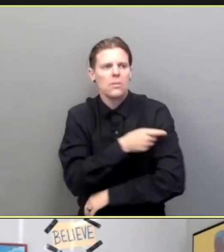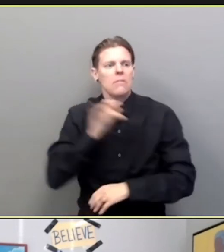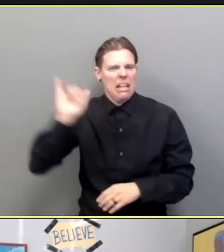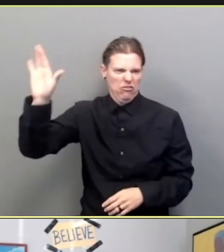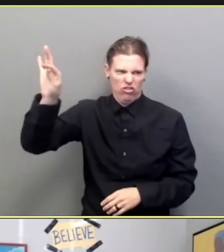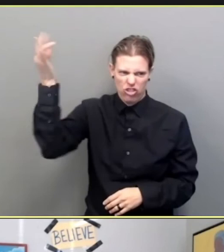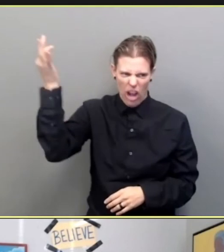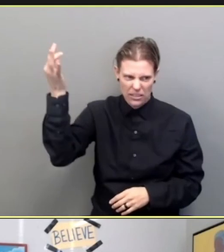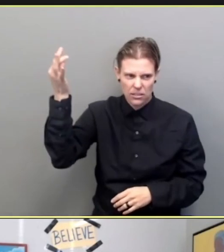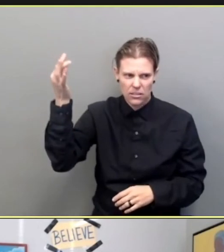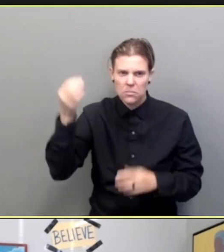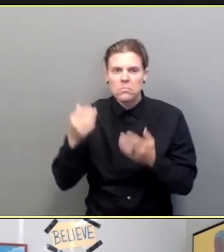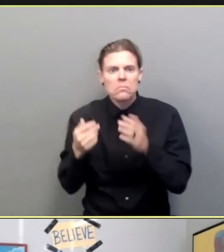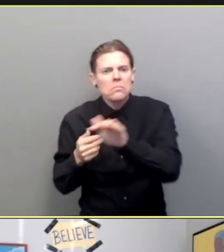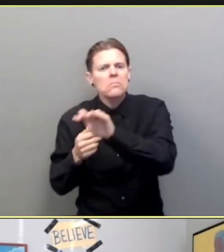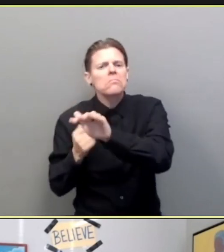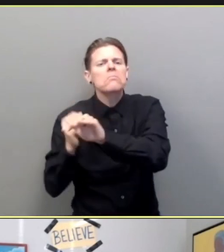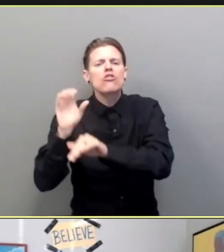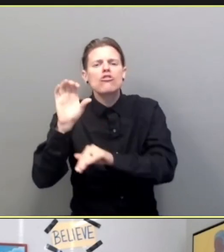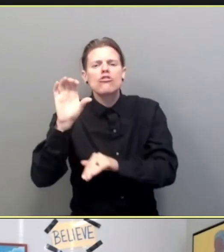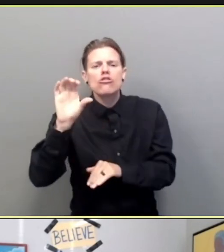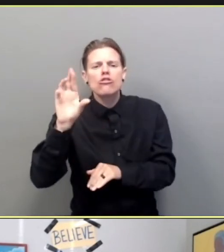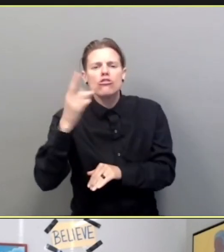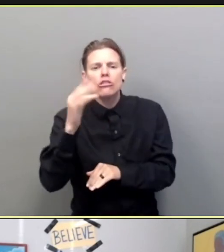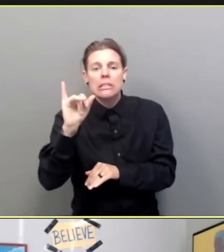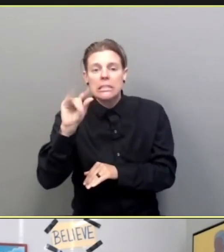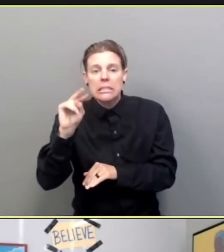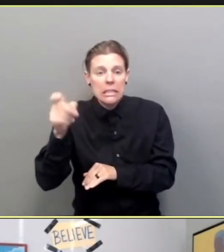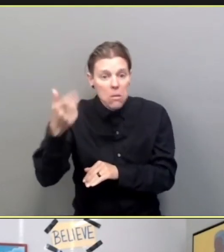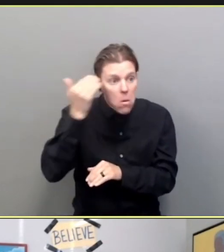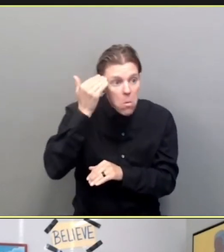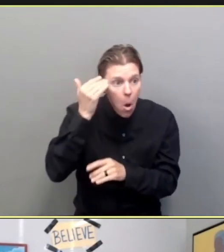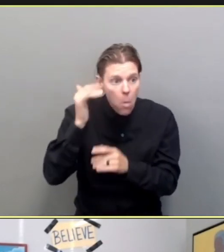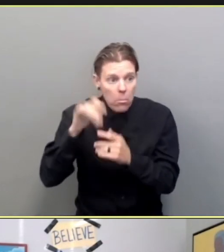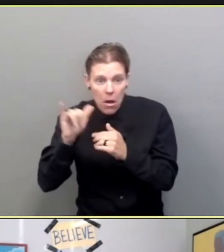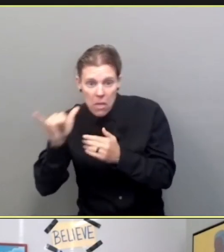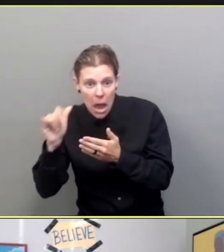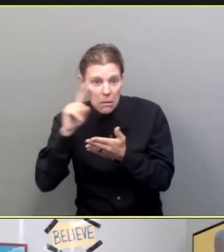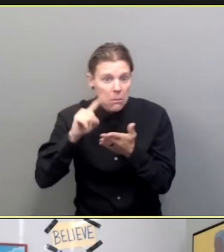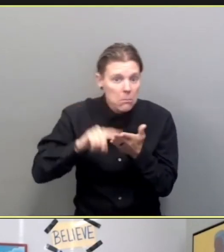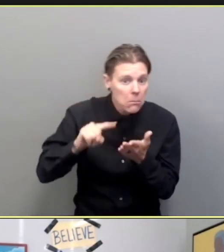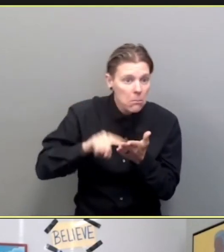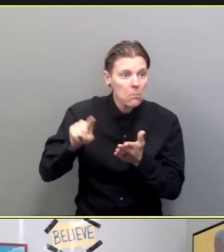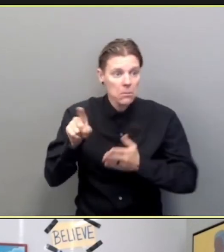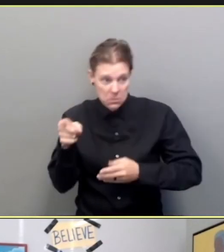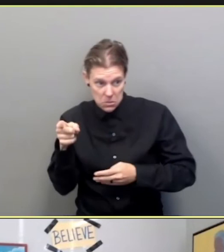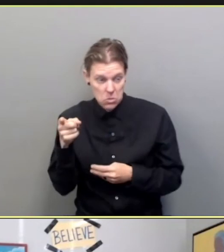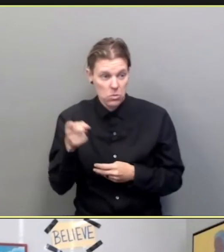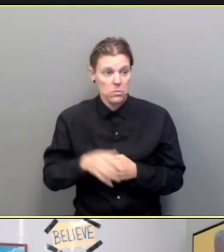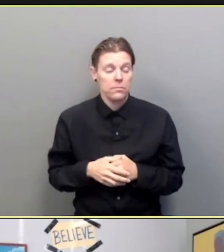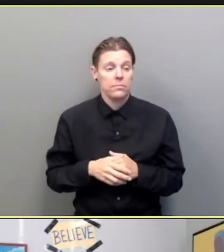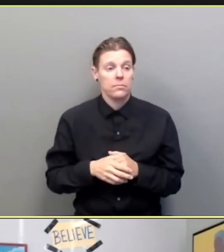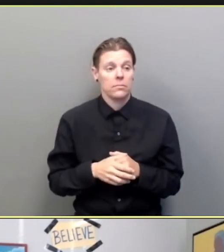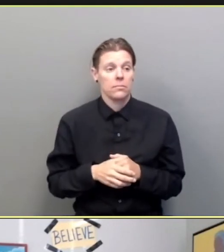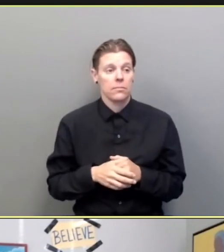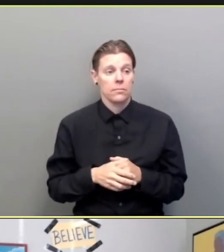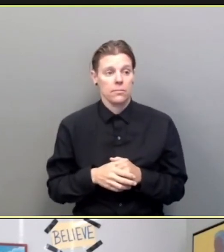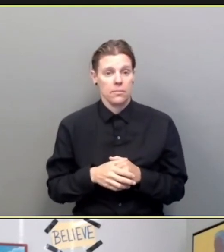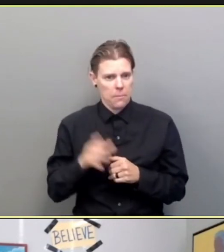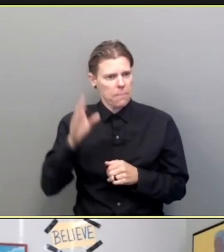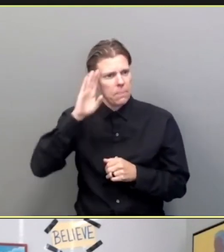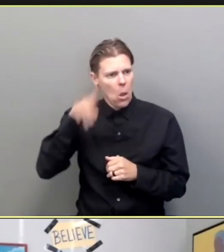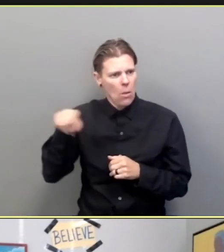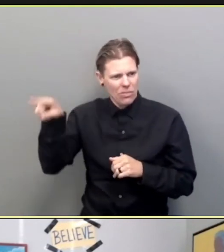national data review body and the fact that they looked at the same data. So maybe I'll let her just